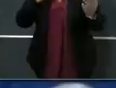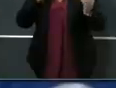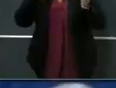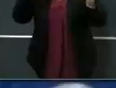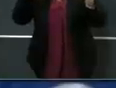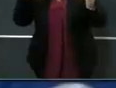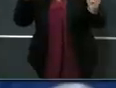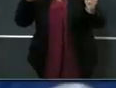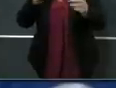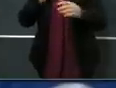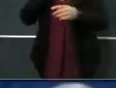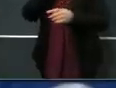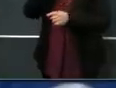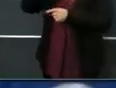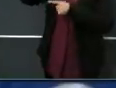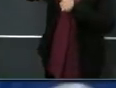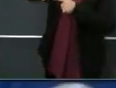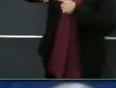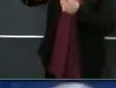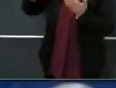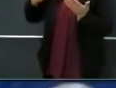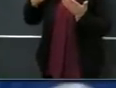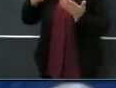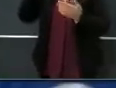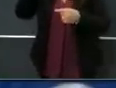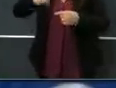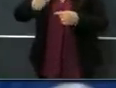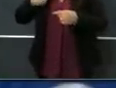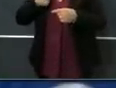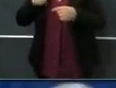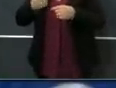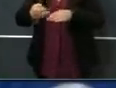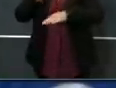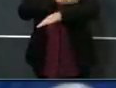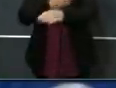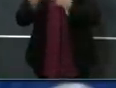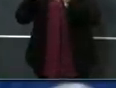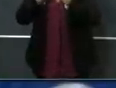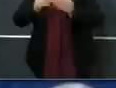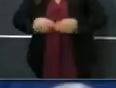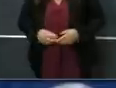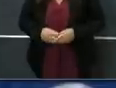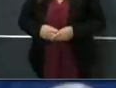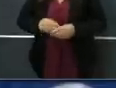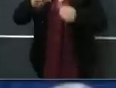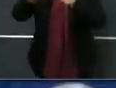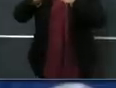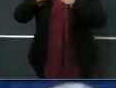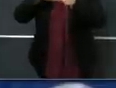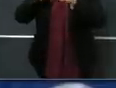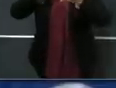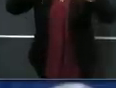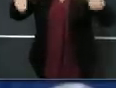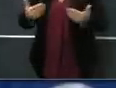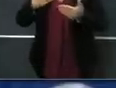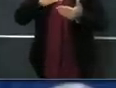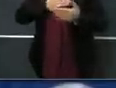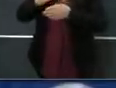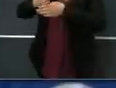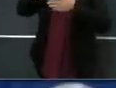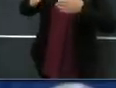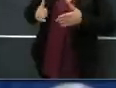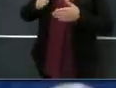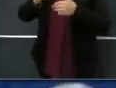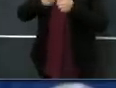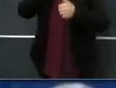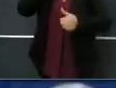I think reinforce the need, certainly, to do more. So with that in mind, let me introduce the first partner of the state of California,